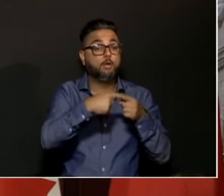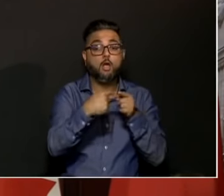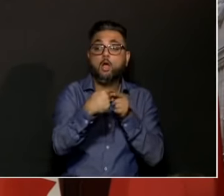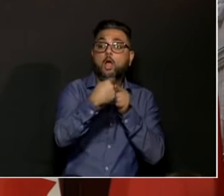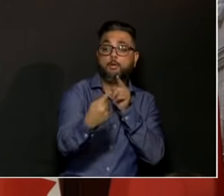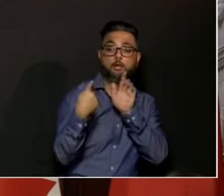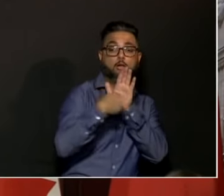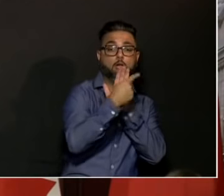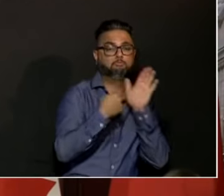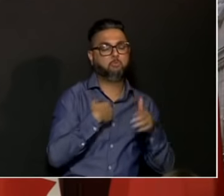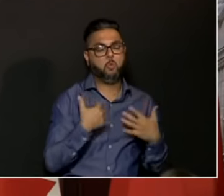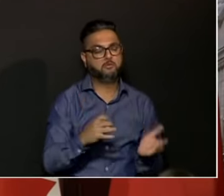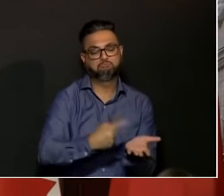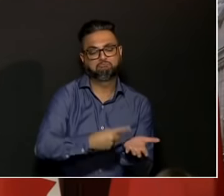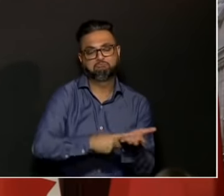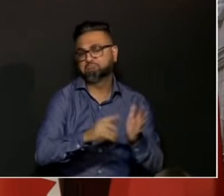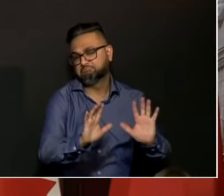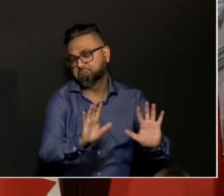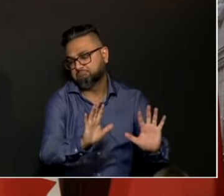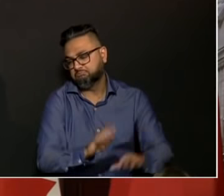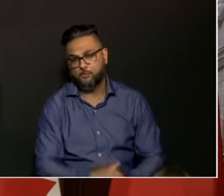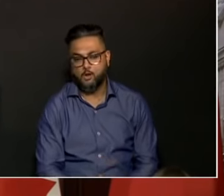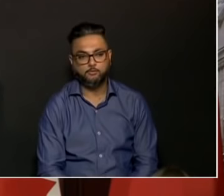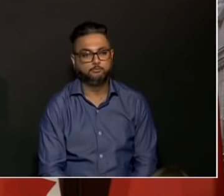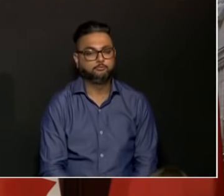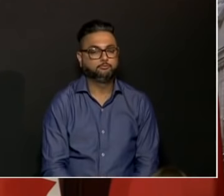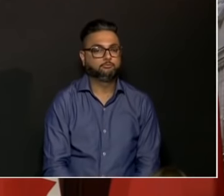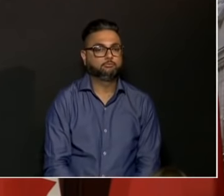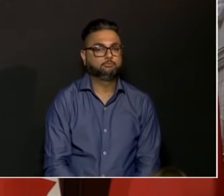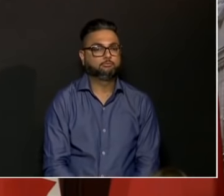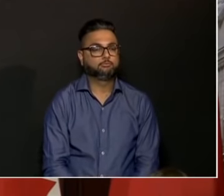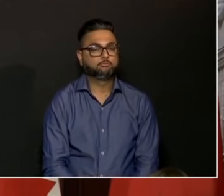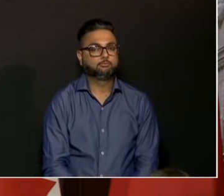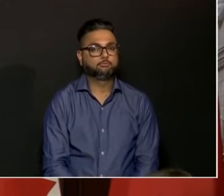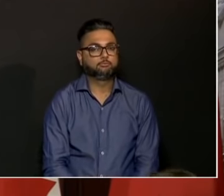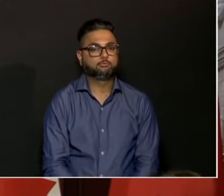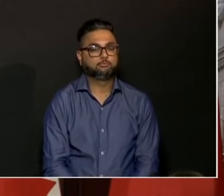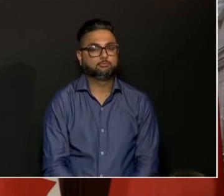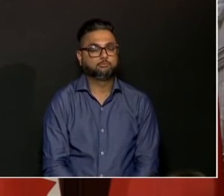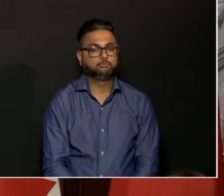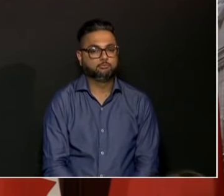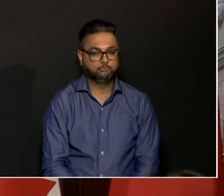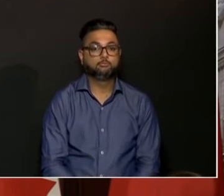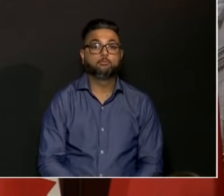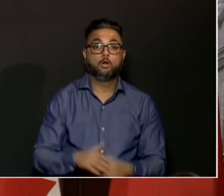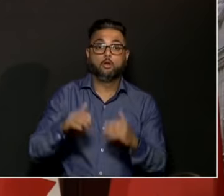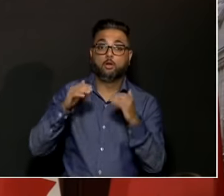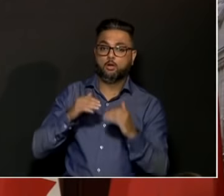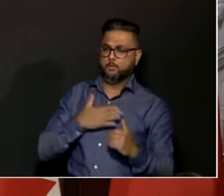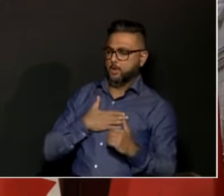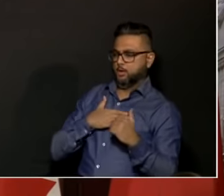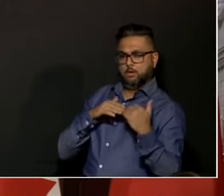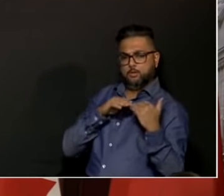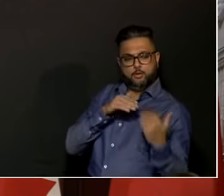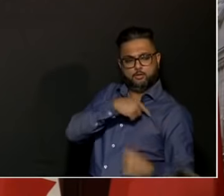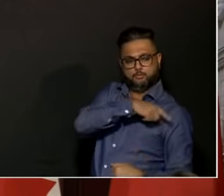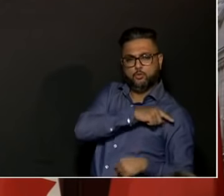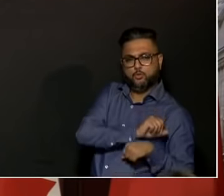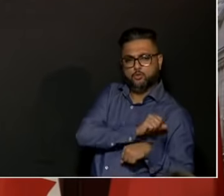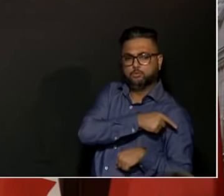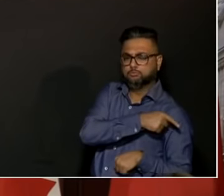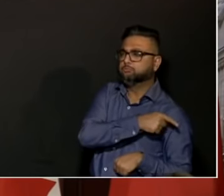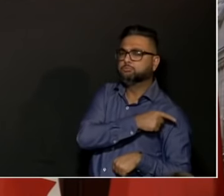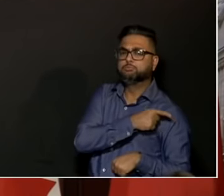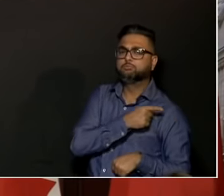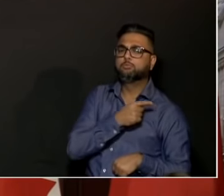doing. Follow up? I'm going to switch gears for a moment. My colleague Erica Natividad is working on the story of